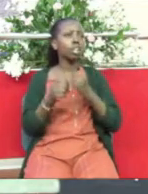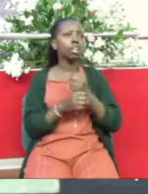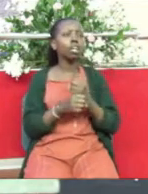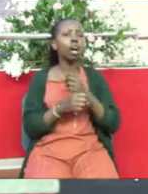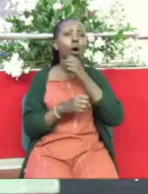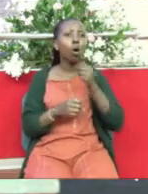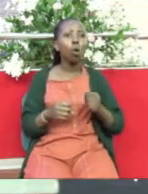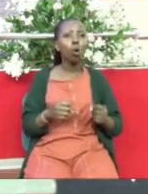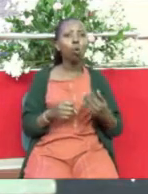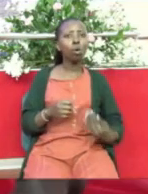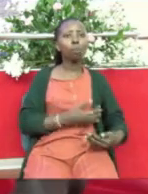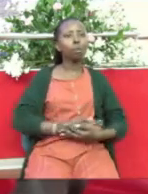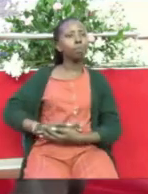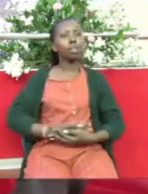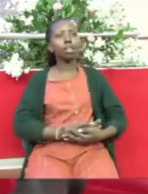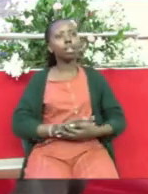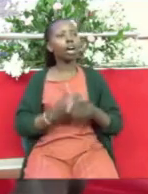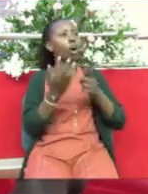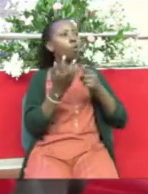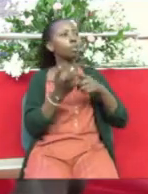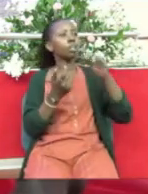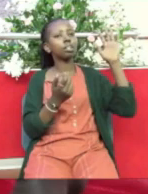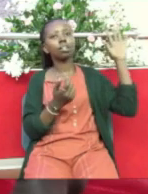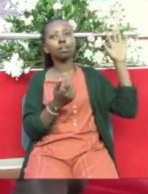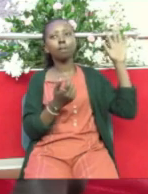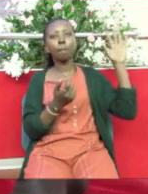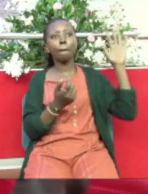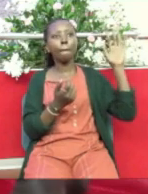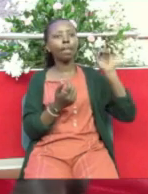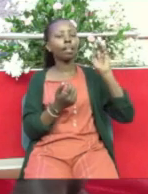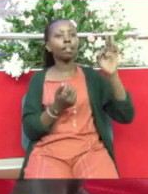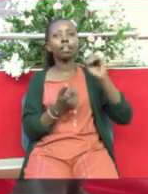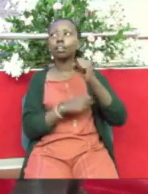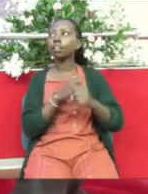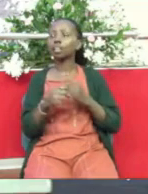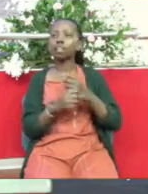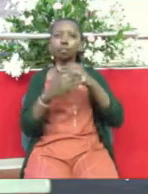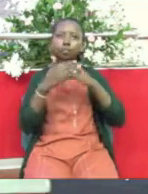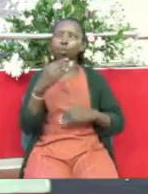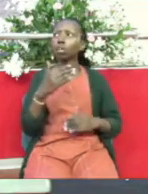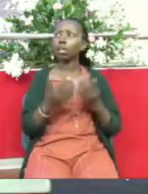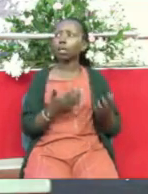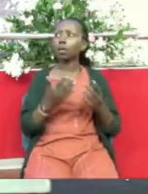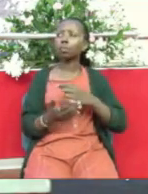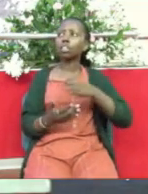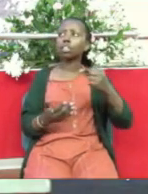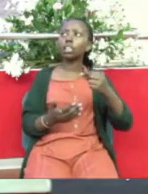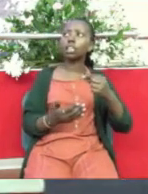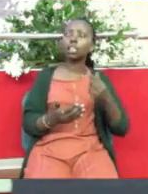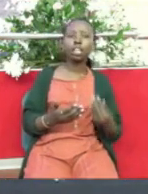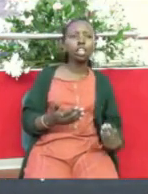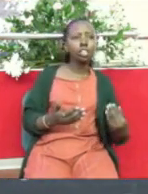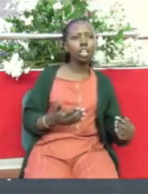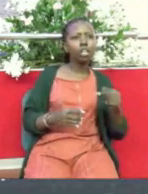here? 3 years. Miaka mitatu kurudi chini. And below. And you took your child to the class and they